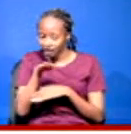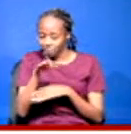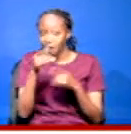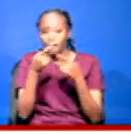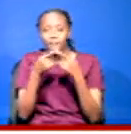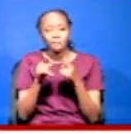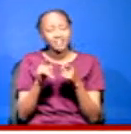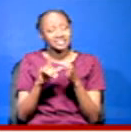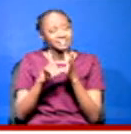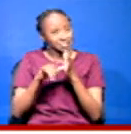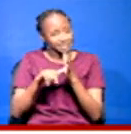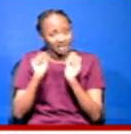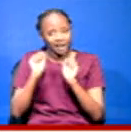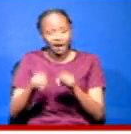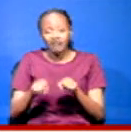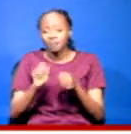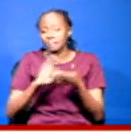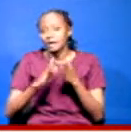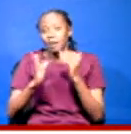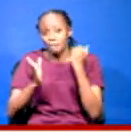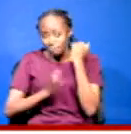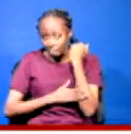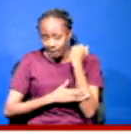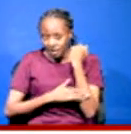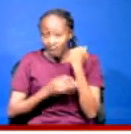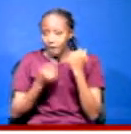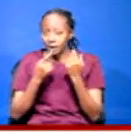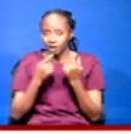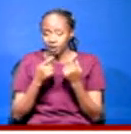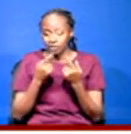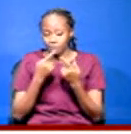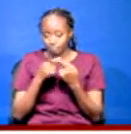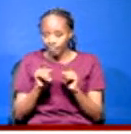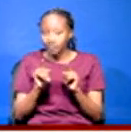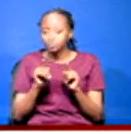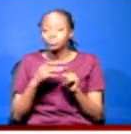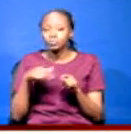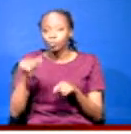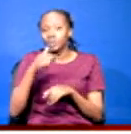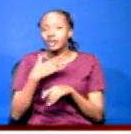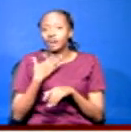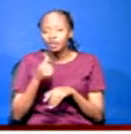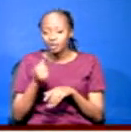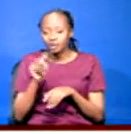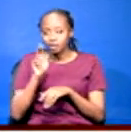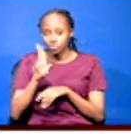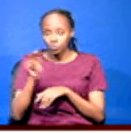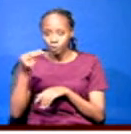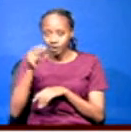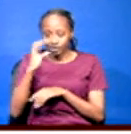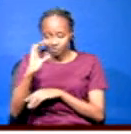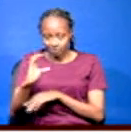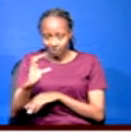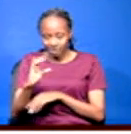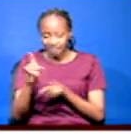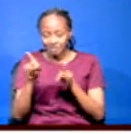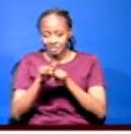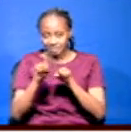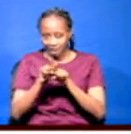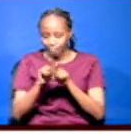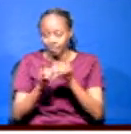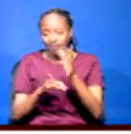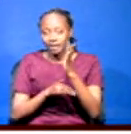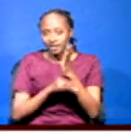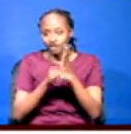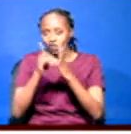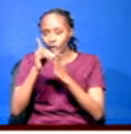worse. To attain the universal health coverage and our sustainable development goals, it